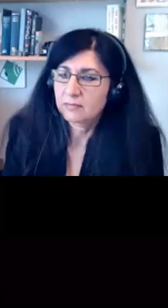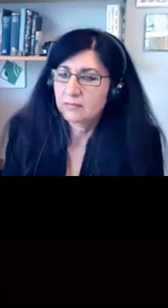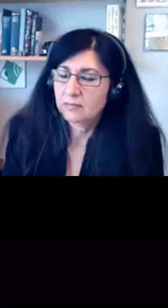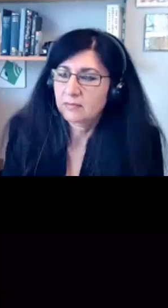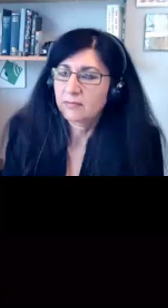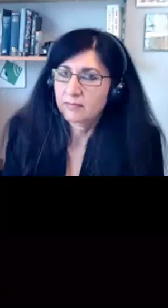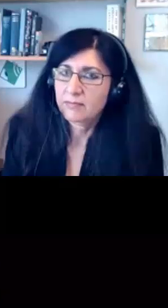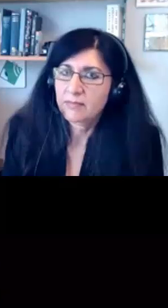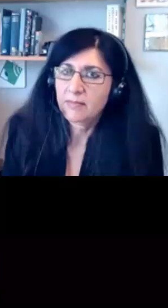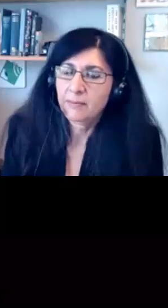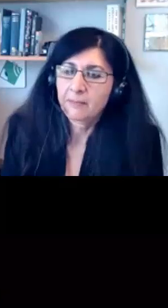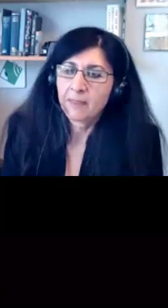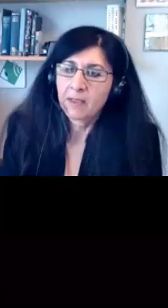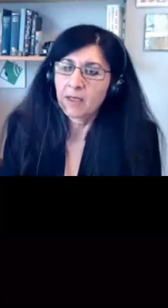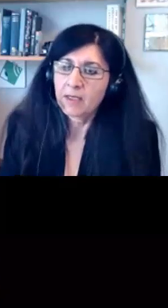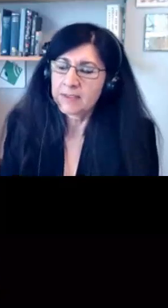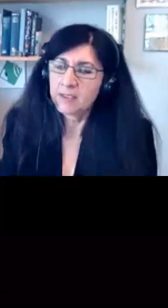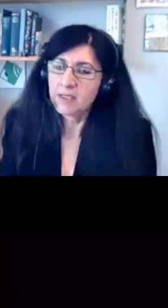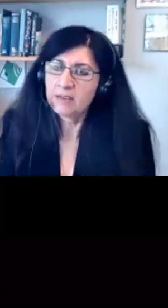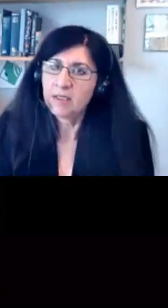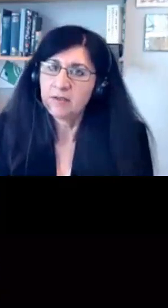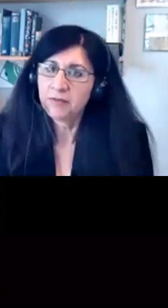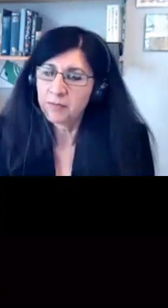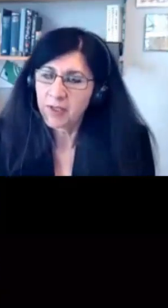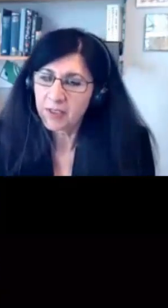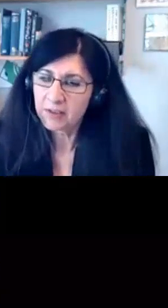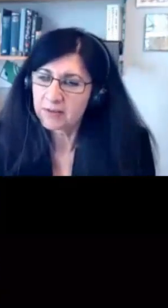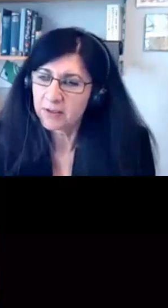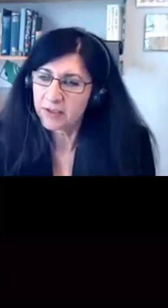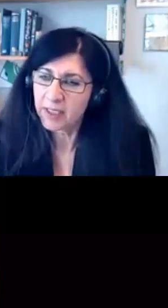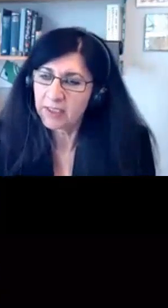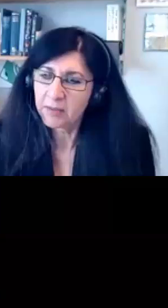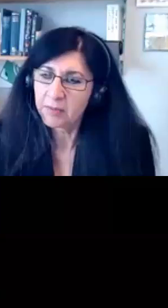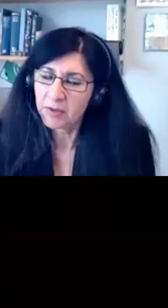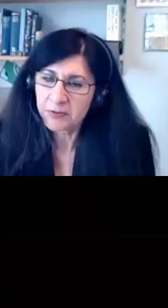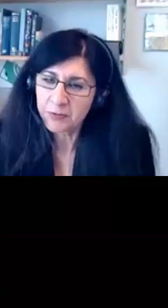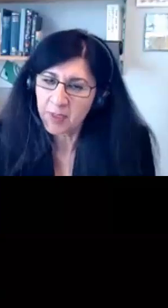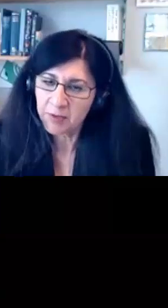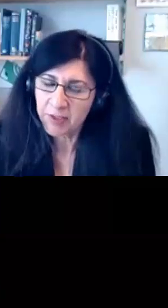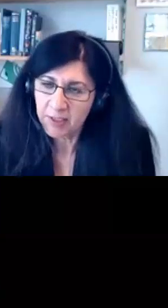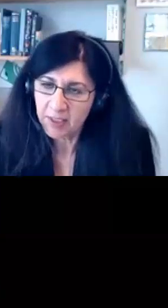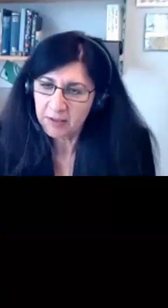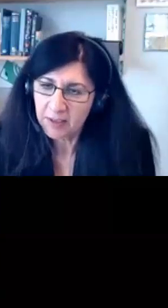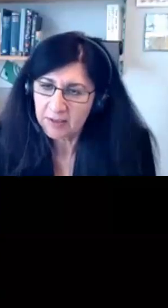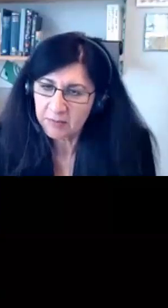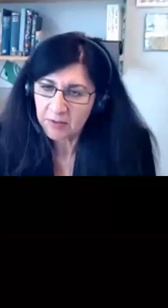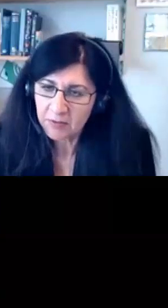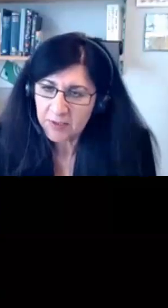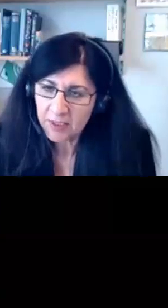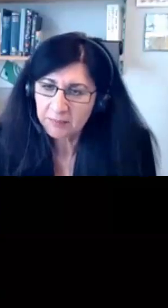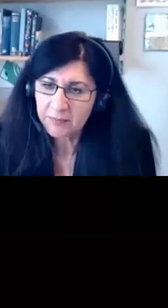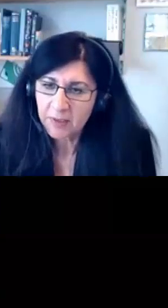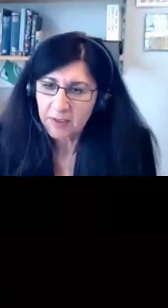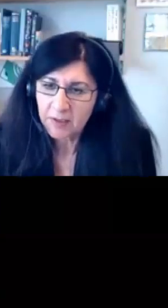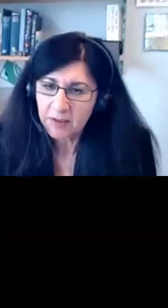designs. I stop here. I see that Femke has got her hand up, and also maybe Rita has something to